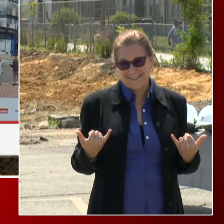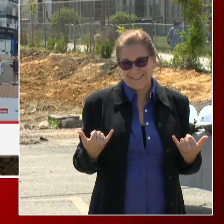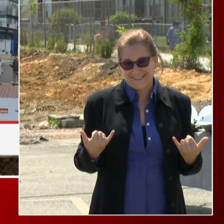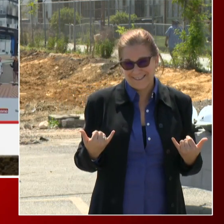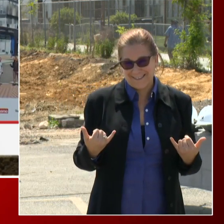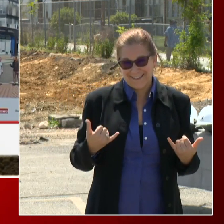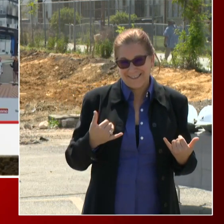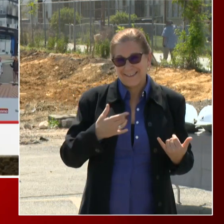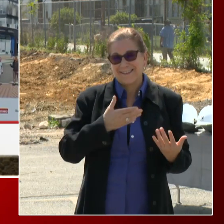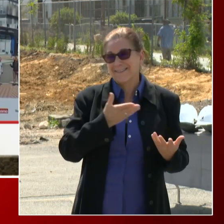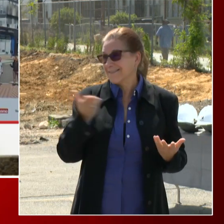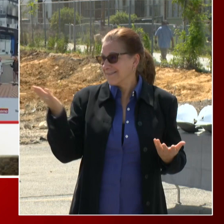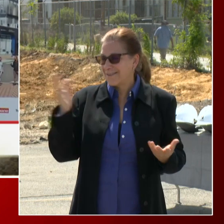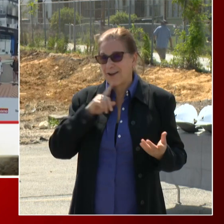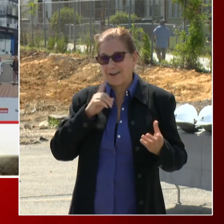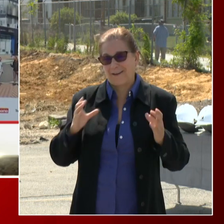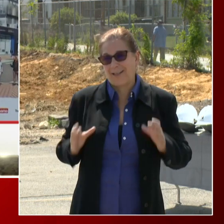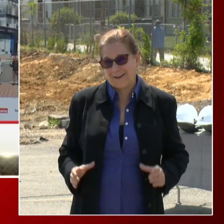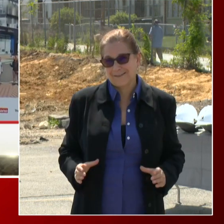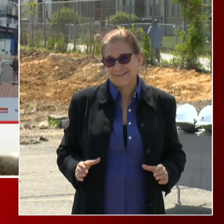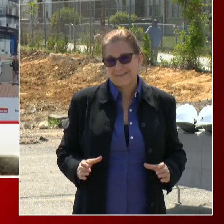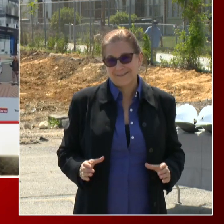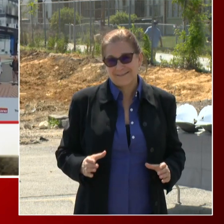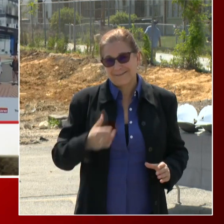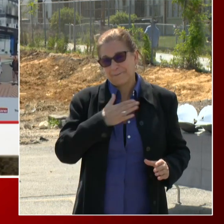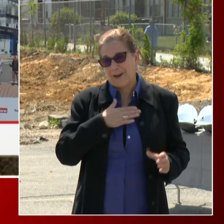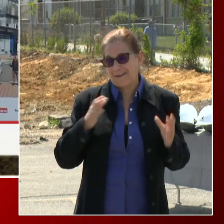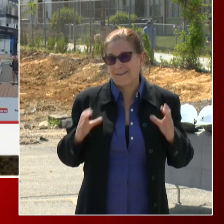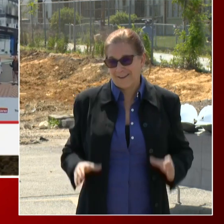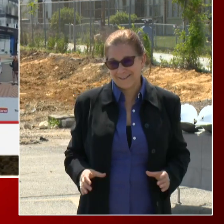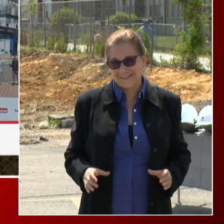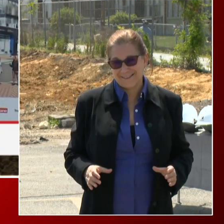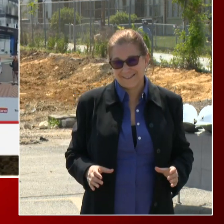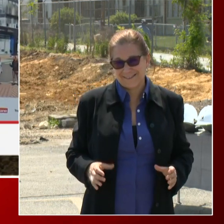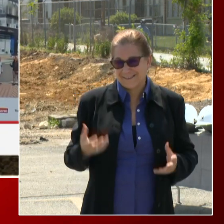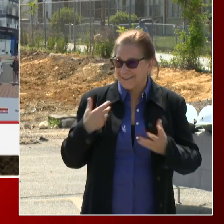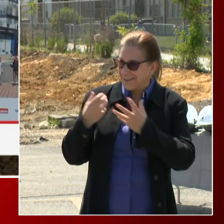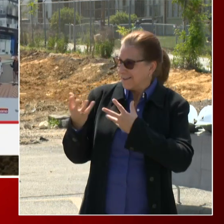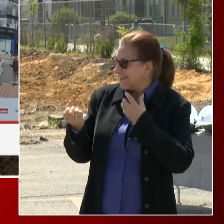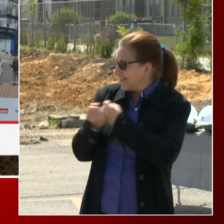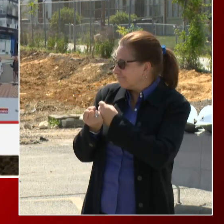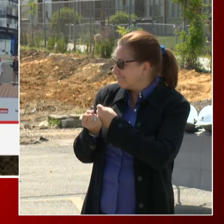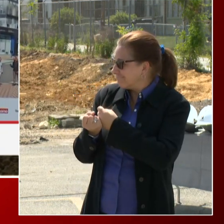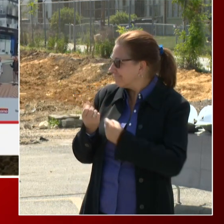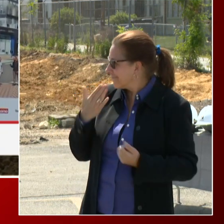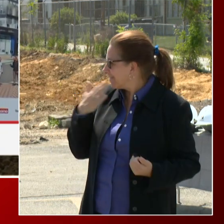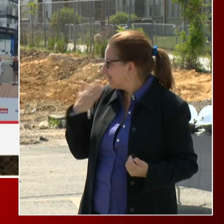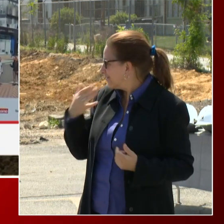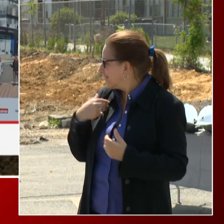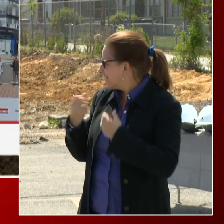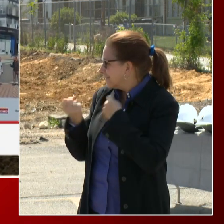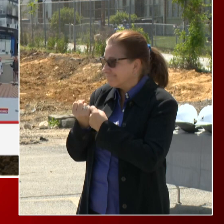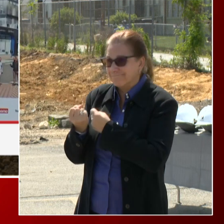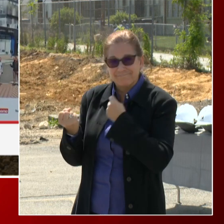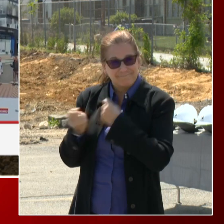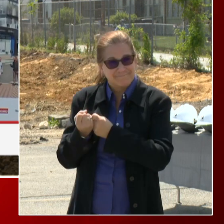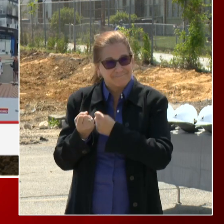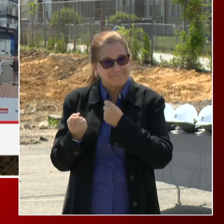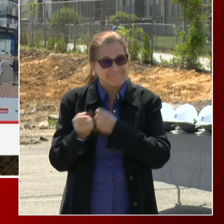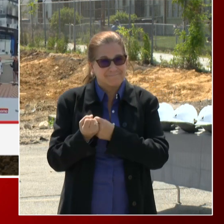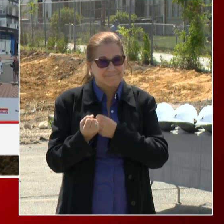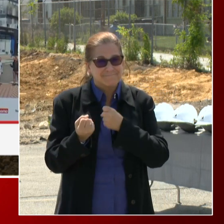client agency. So to that end, I also want to acknowledge and thank our